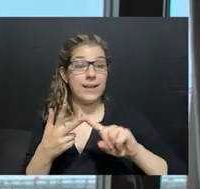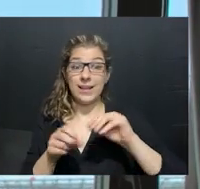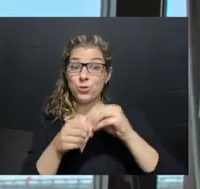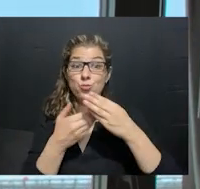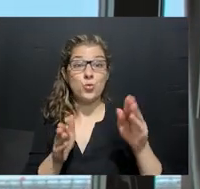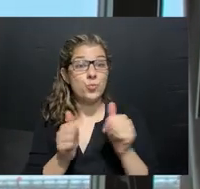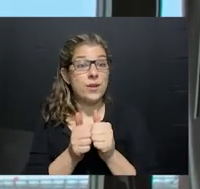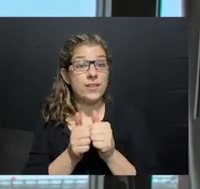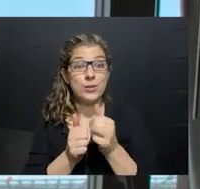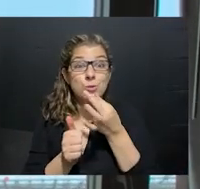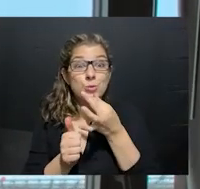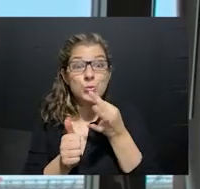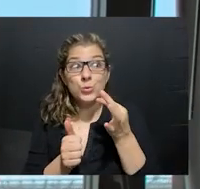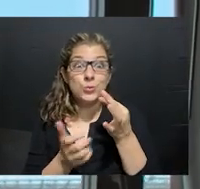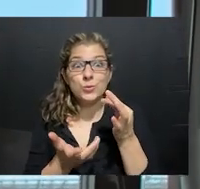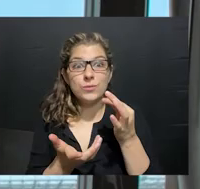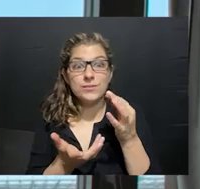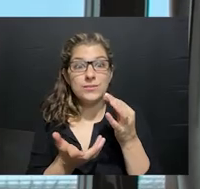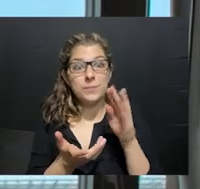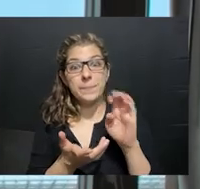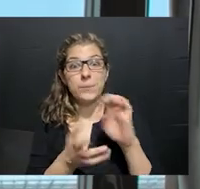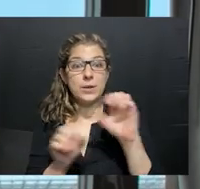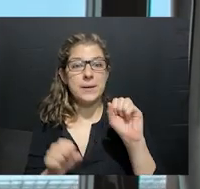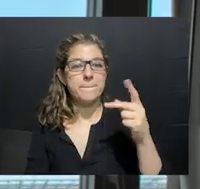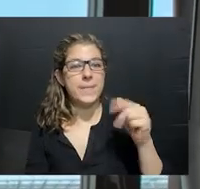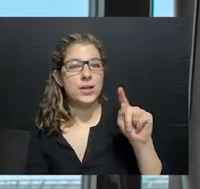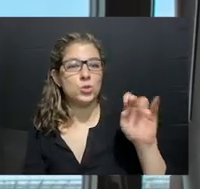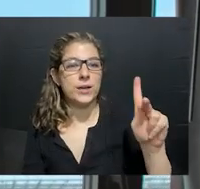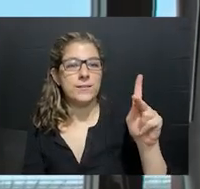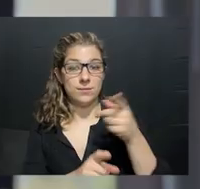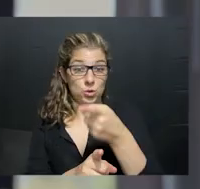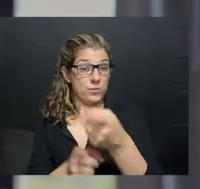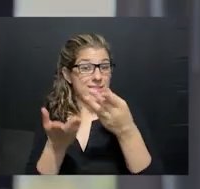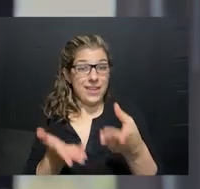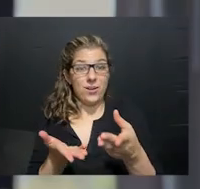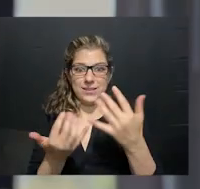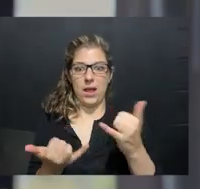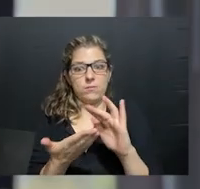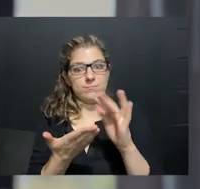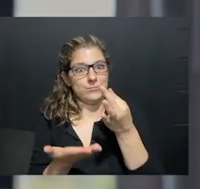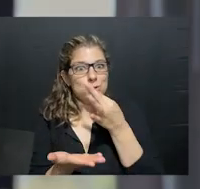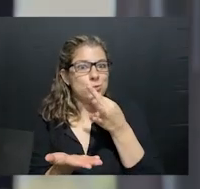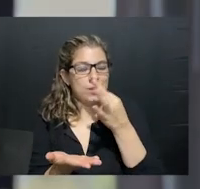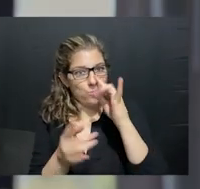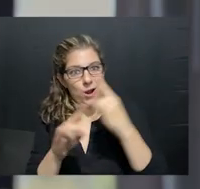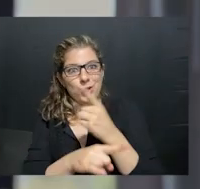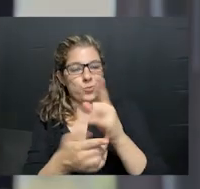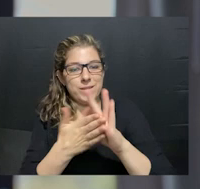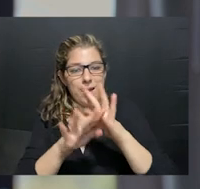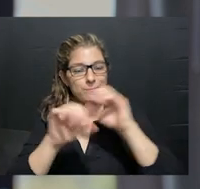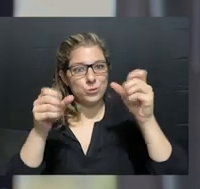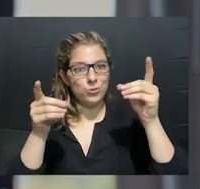the room with the soon-to-be president was Patrick Gaspard as the political director. What is it that you all